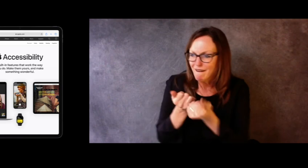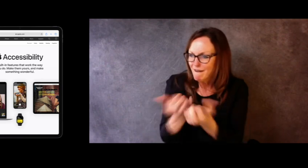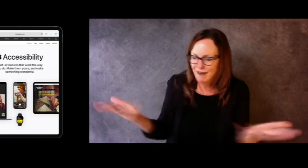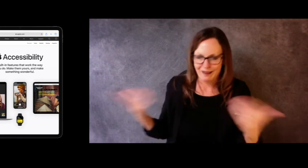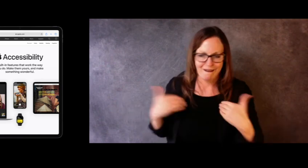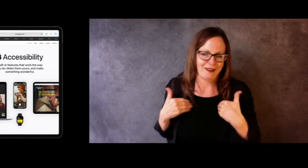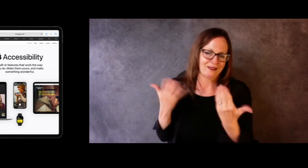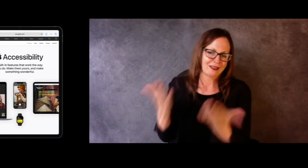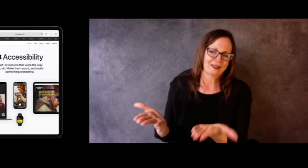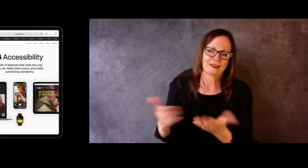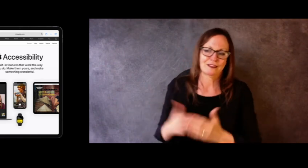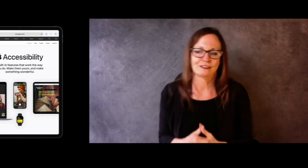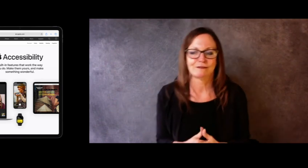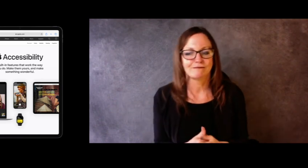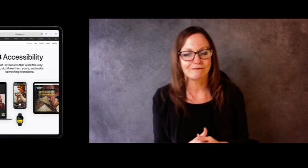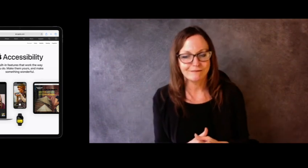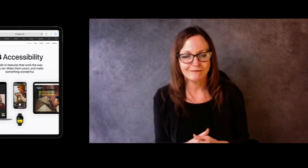you. One,